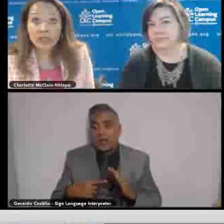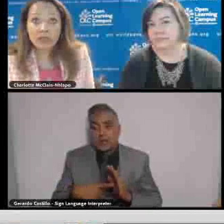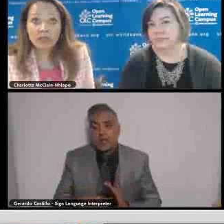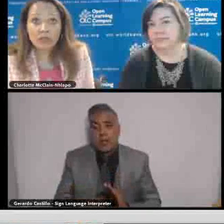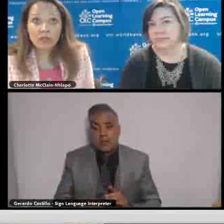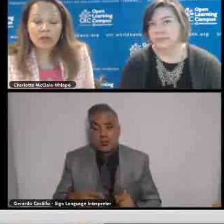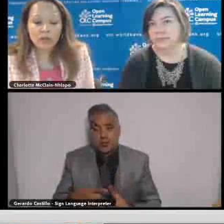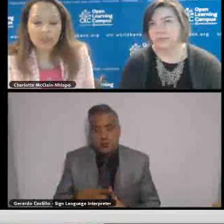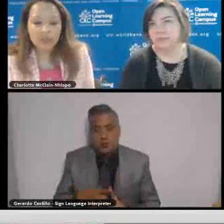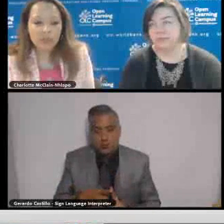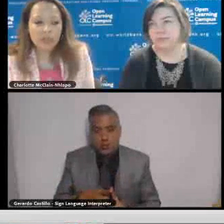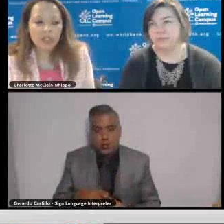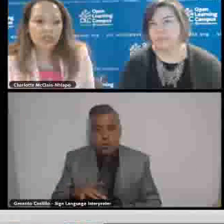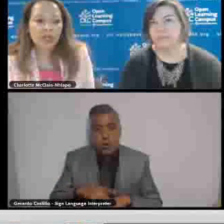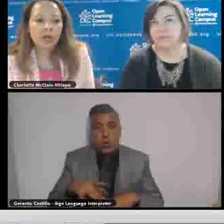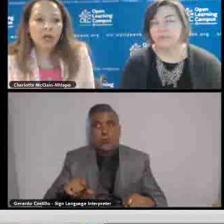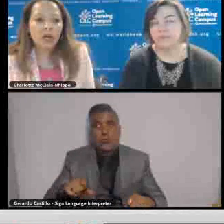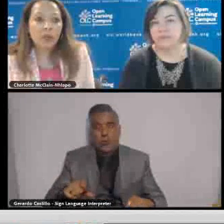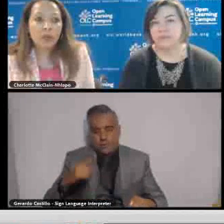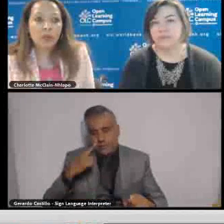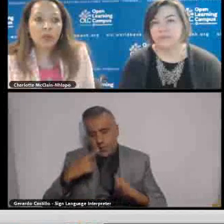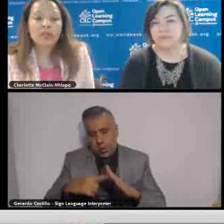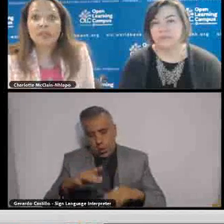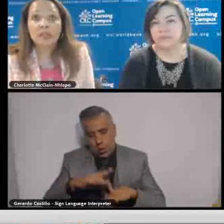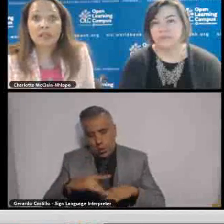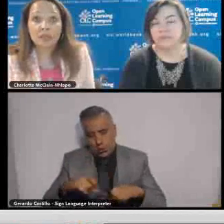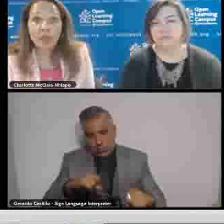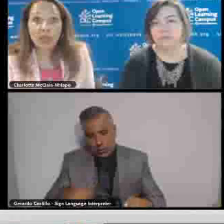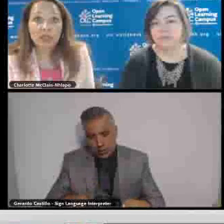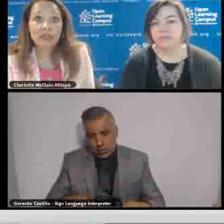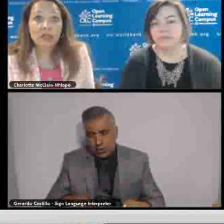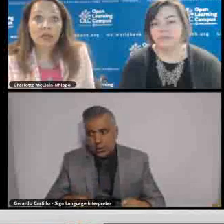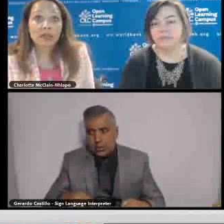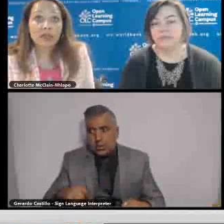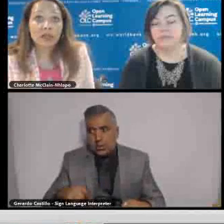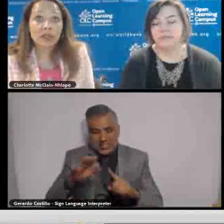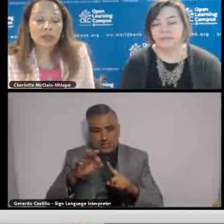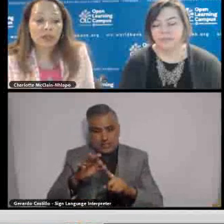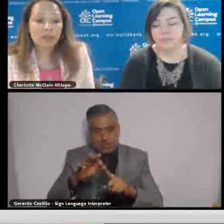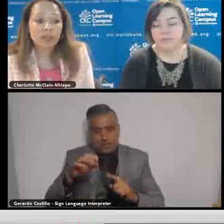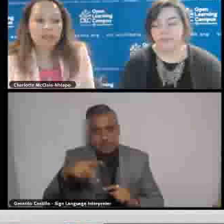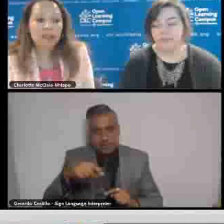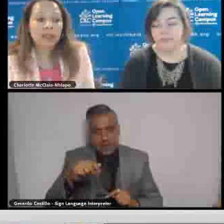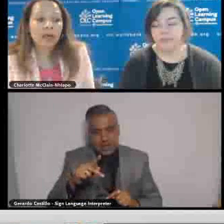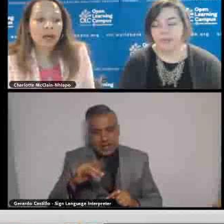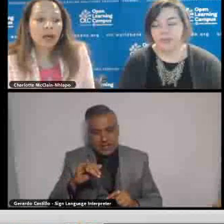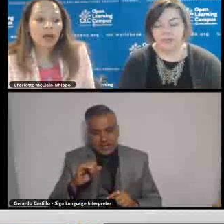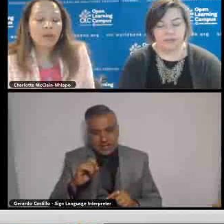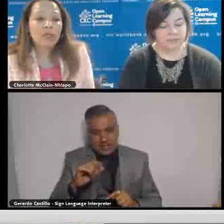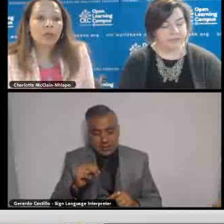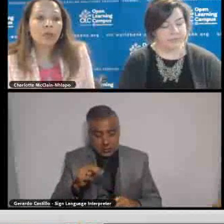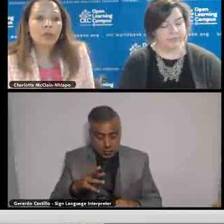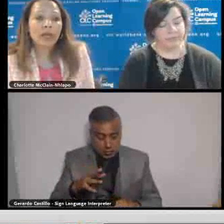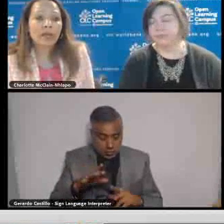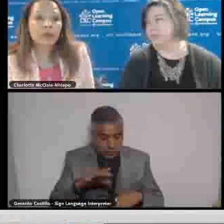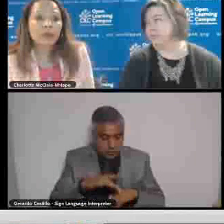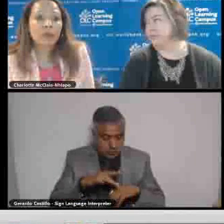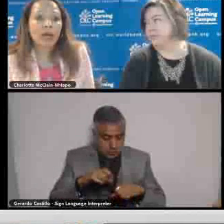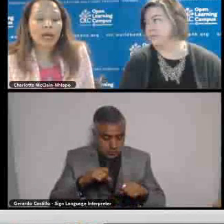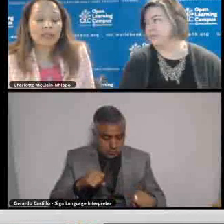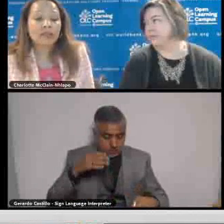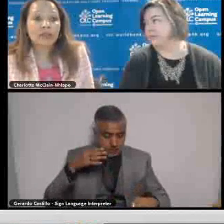to an earthquake situation, is Pakistan. So after the earthquake in Pakistan, the World Bank